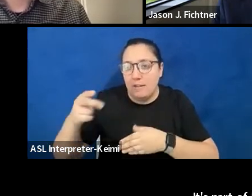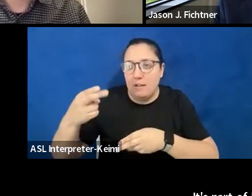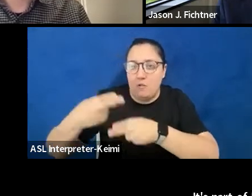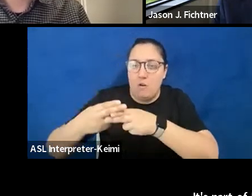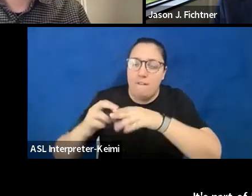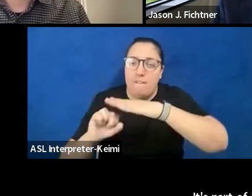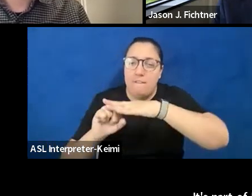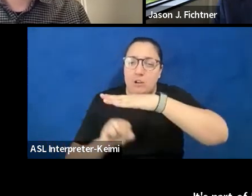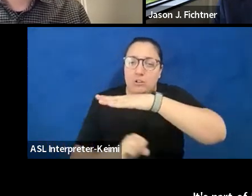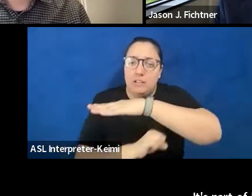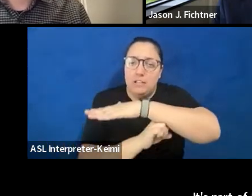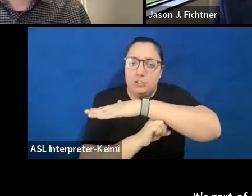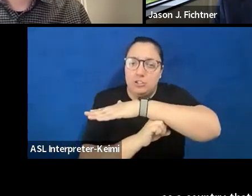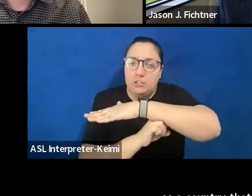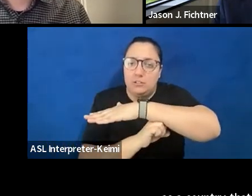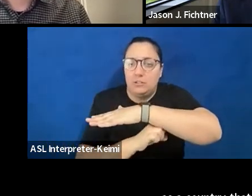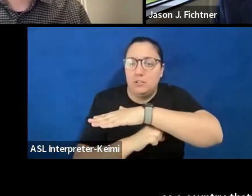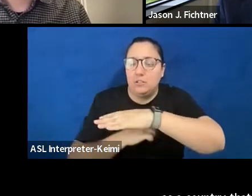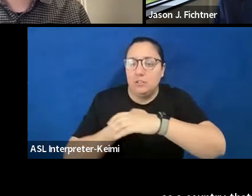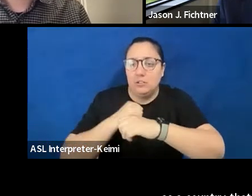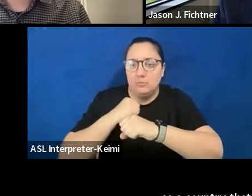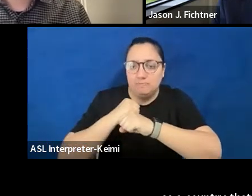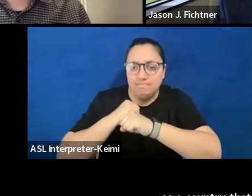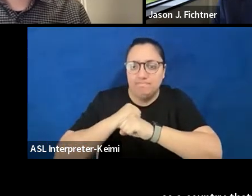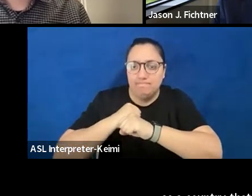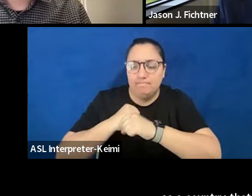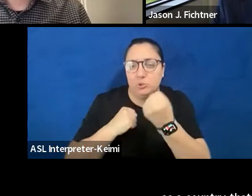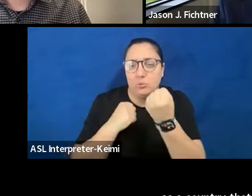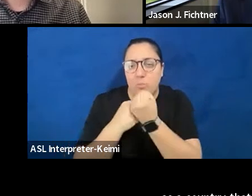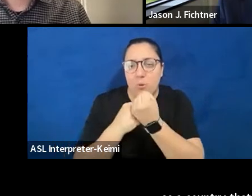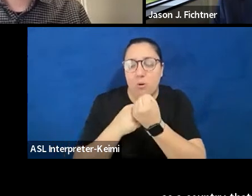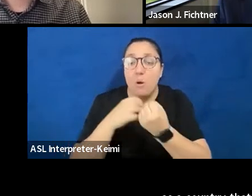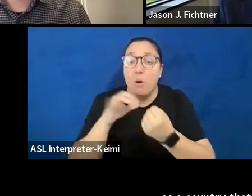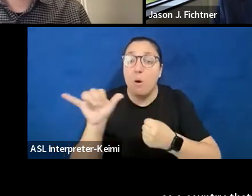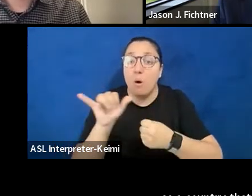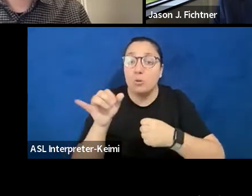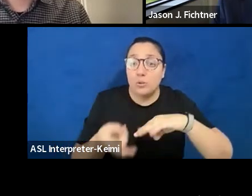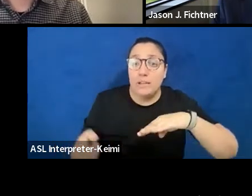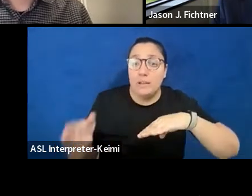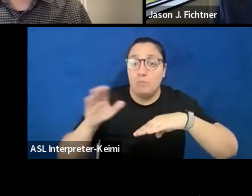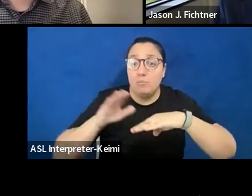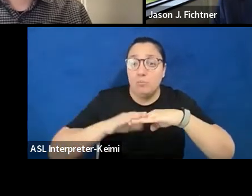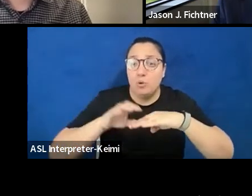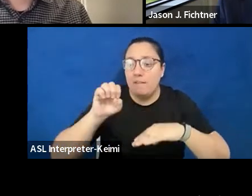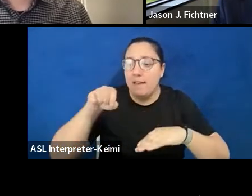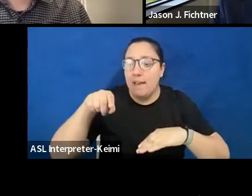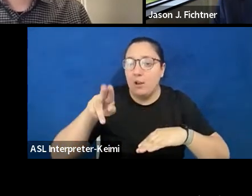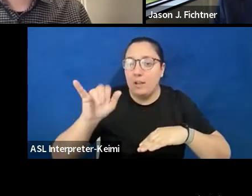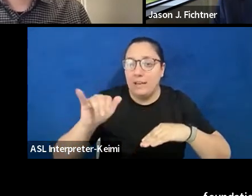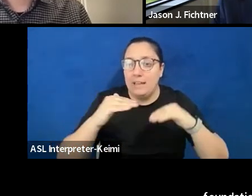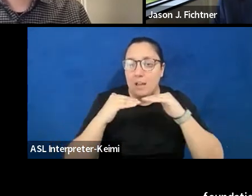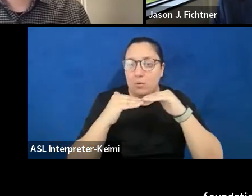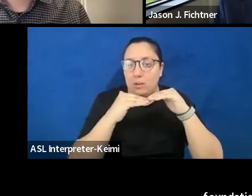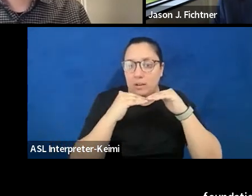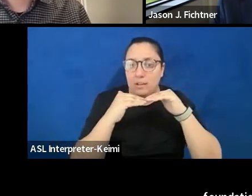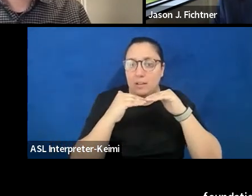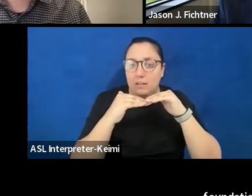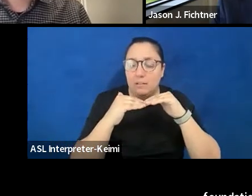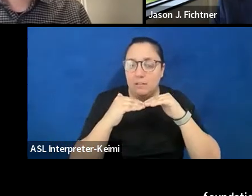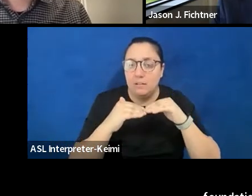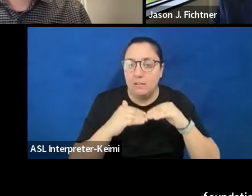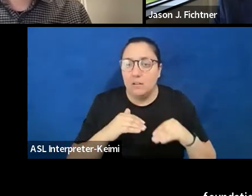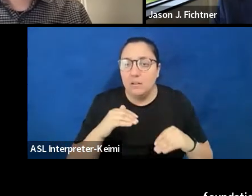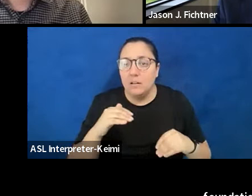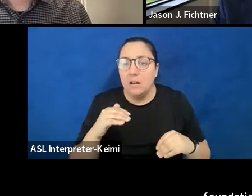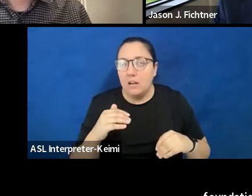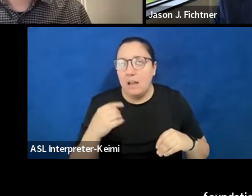this floor of support, that also helps improve equity in our society as well. I mean, I think that one